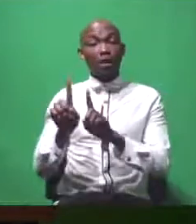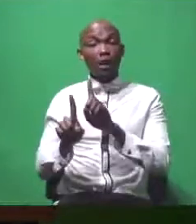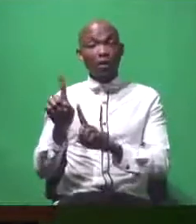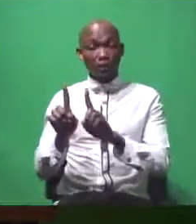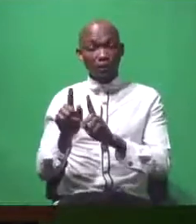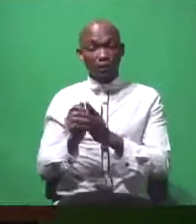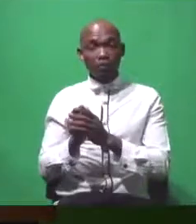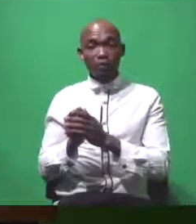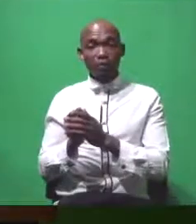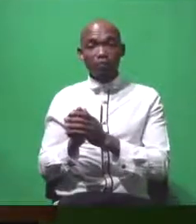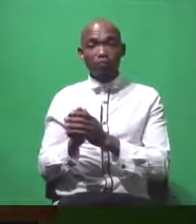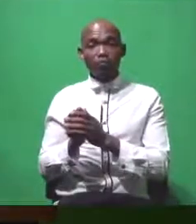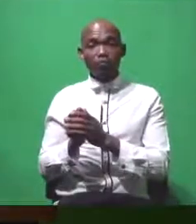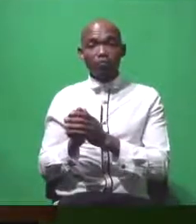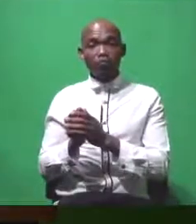and